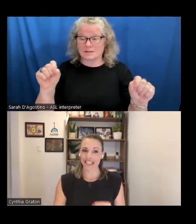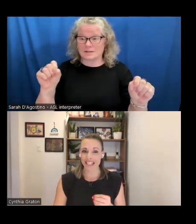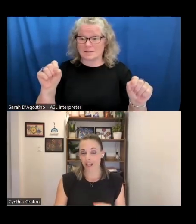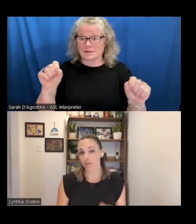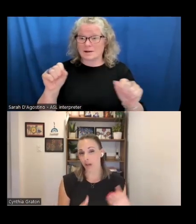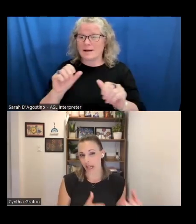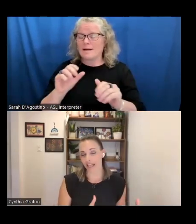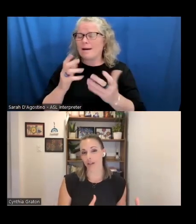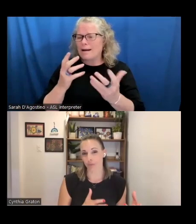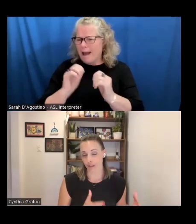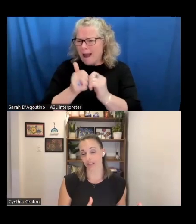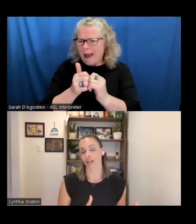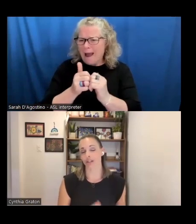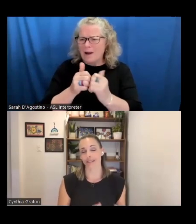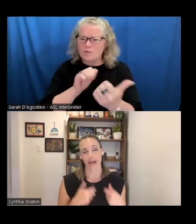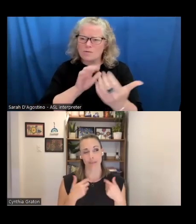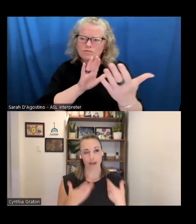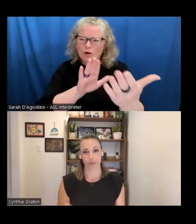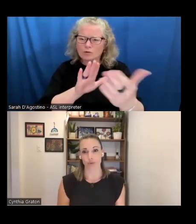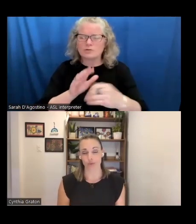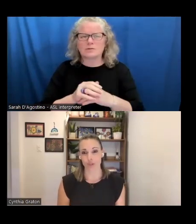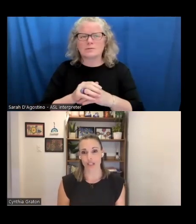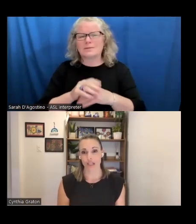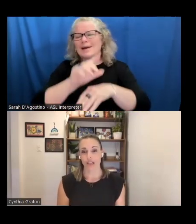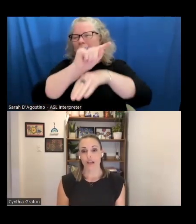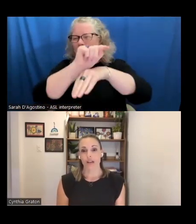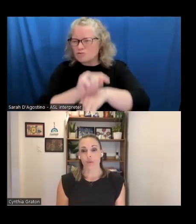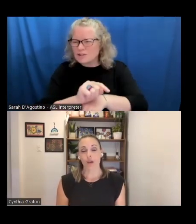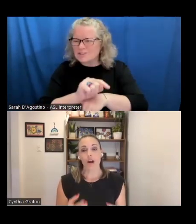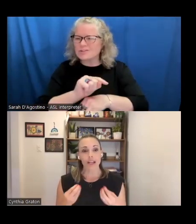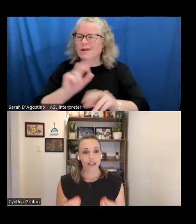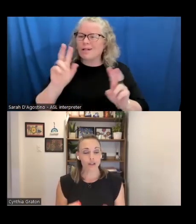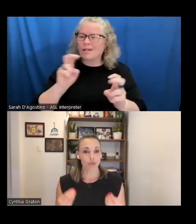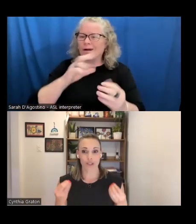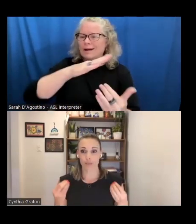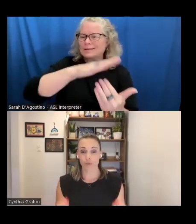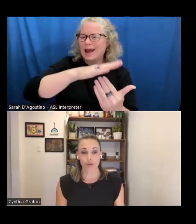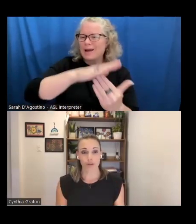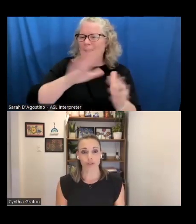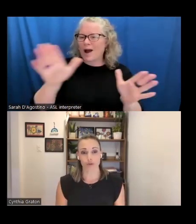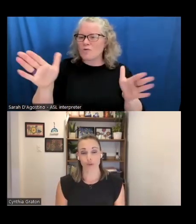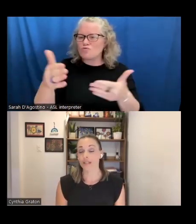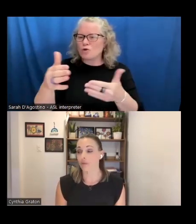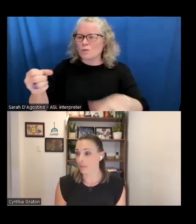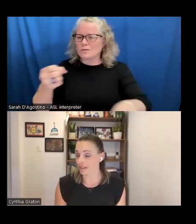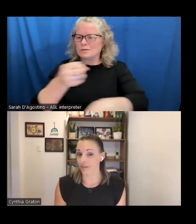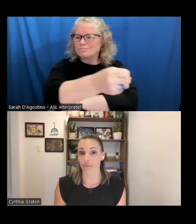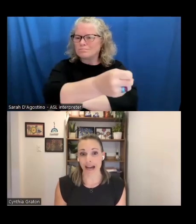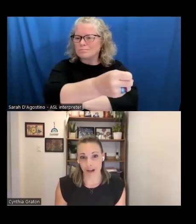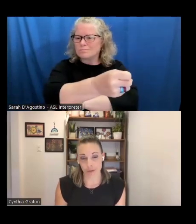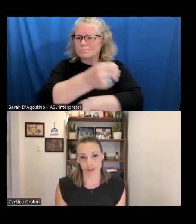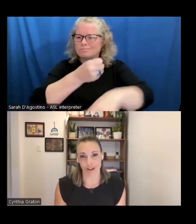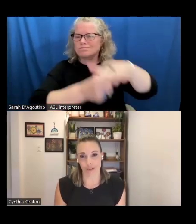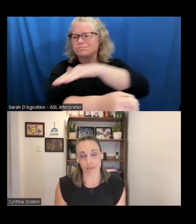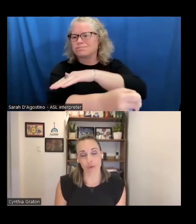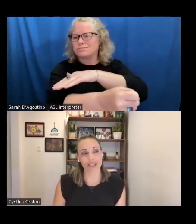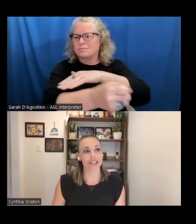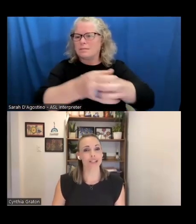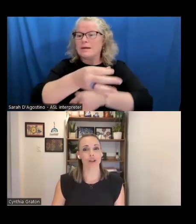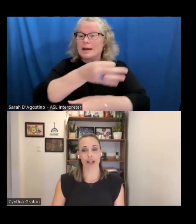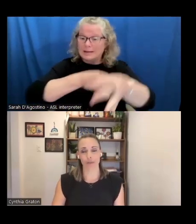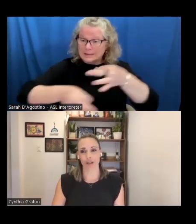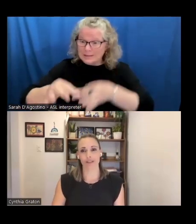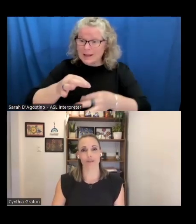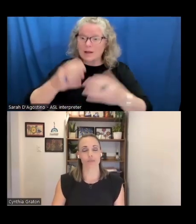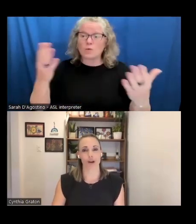approach. Instead of relying on traditional timeout rooms, we are here to explore the transformative power of